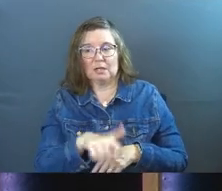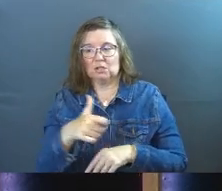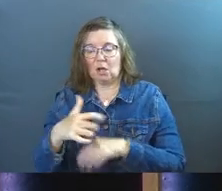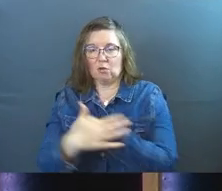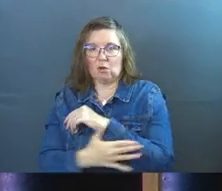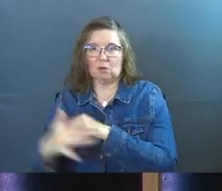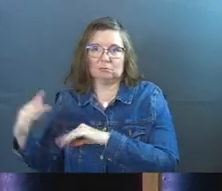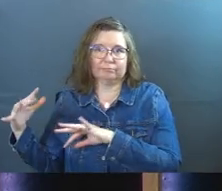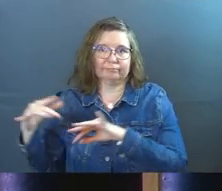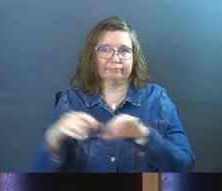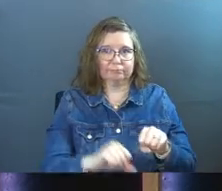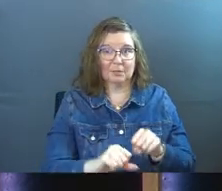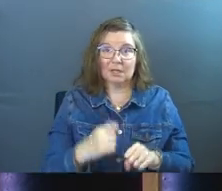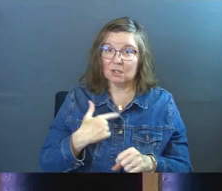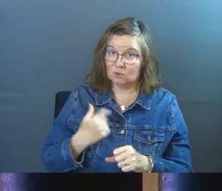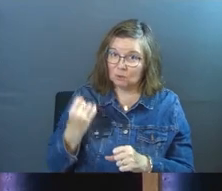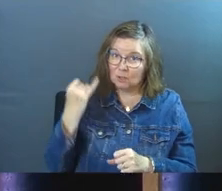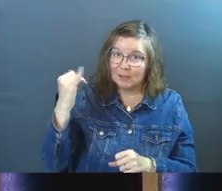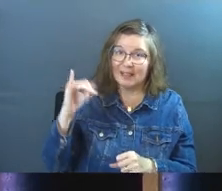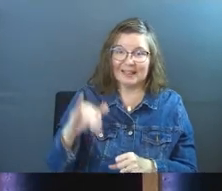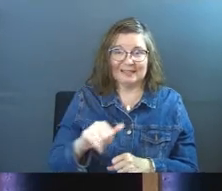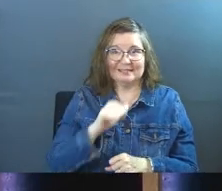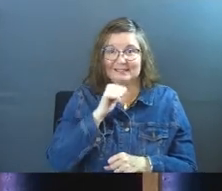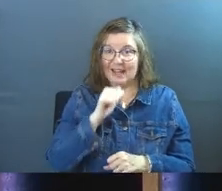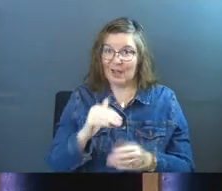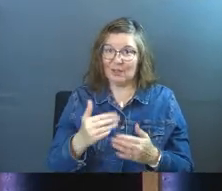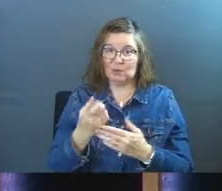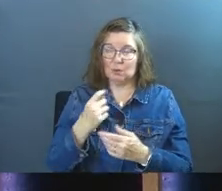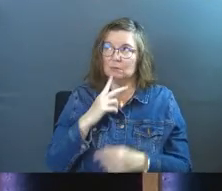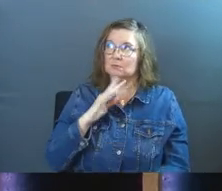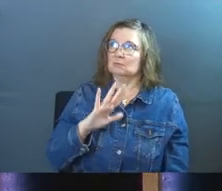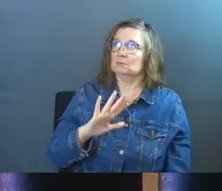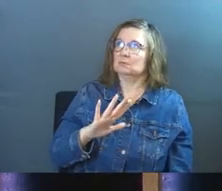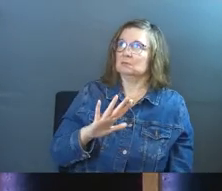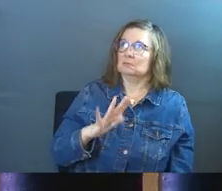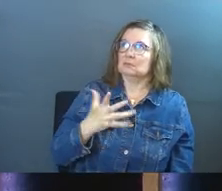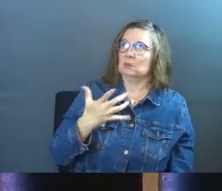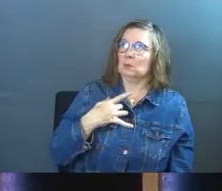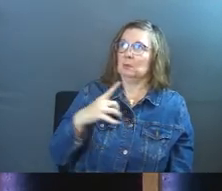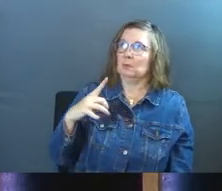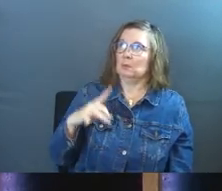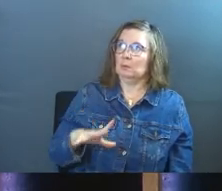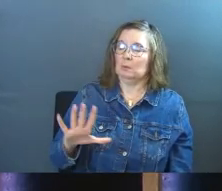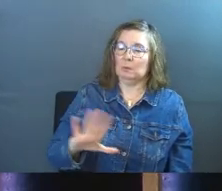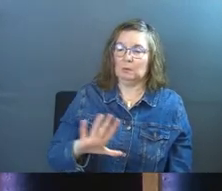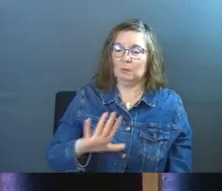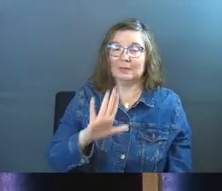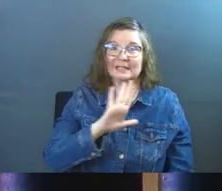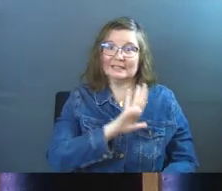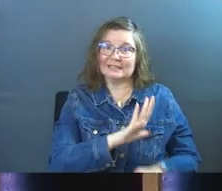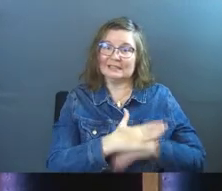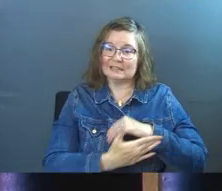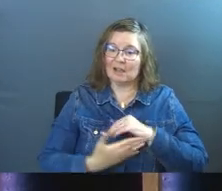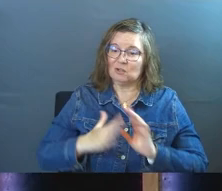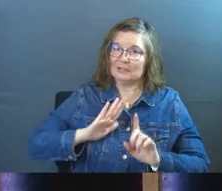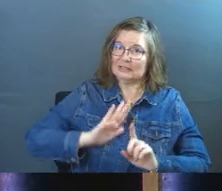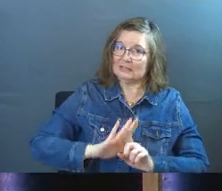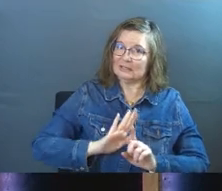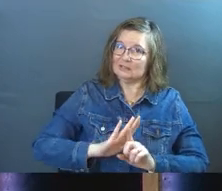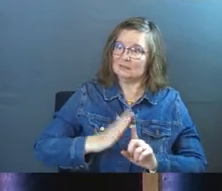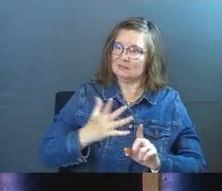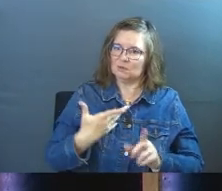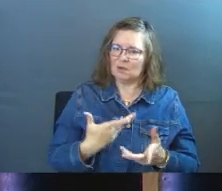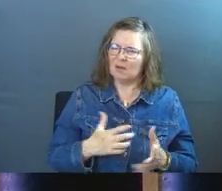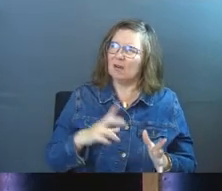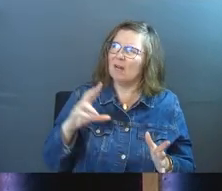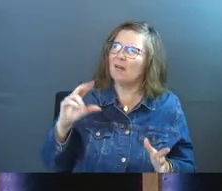other nation. As you can imagine, that is not the news Habakkuk wanted to hear. Because it's his nation, it's his country.